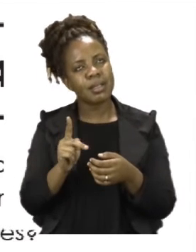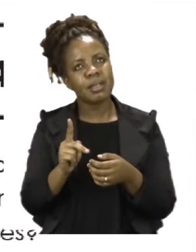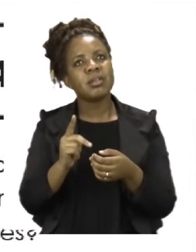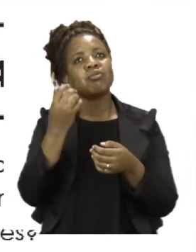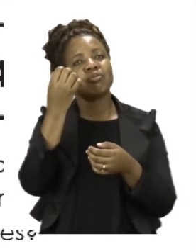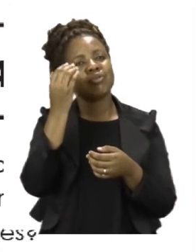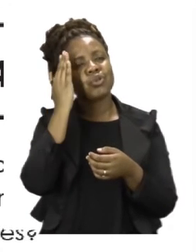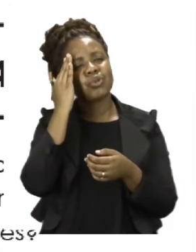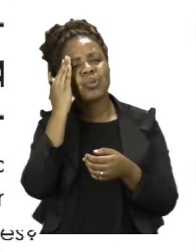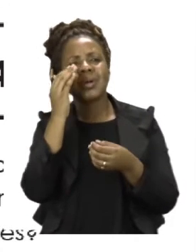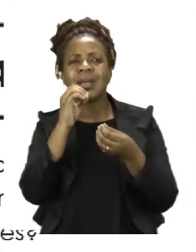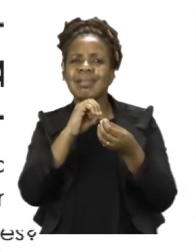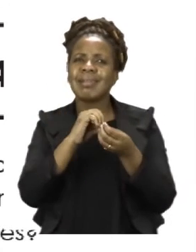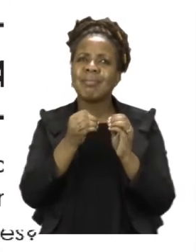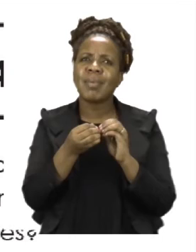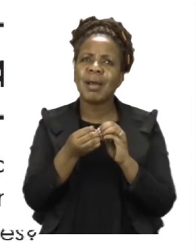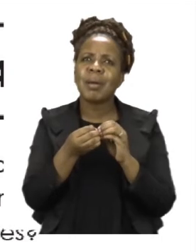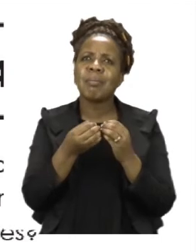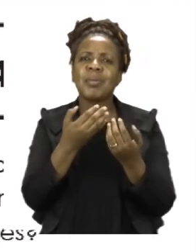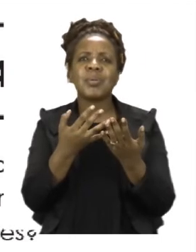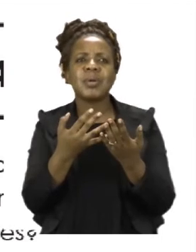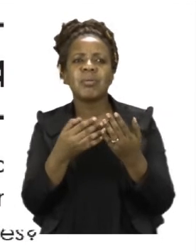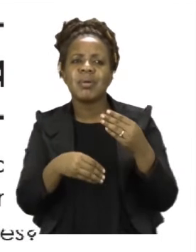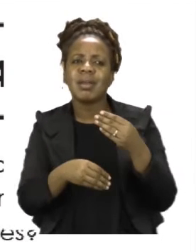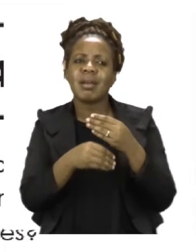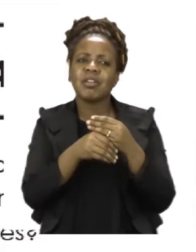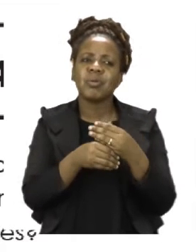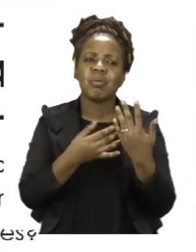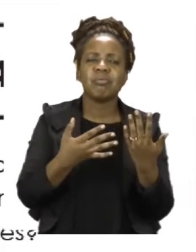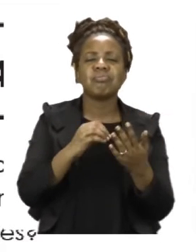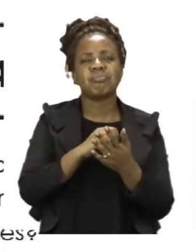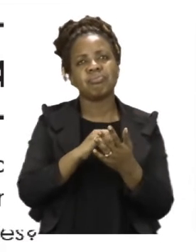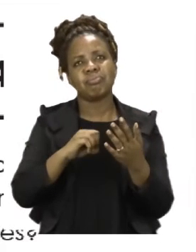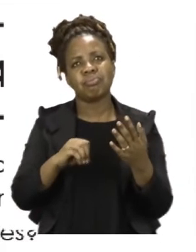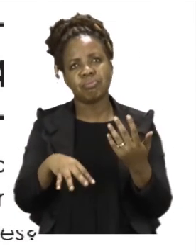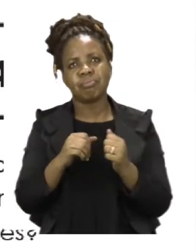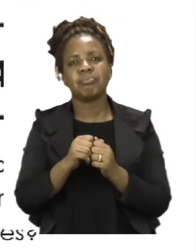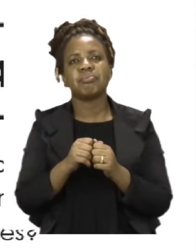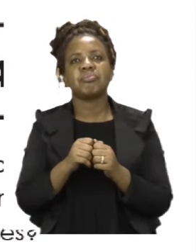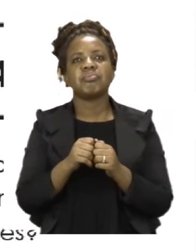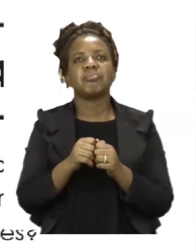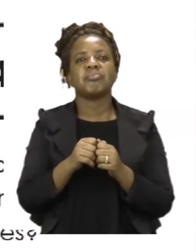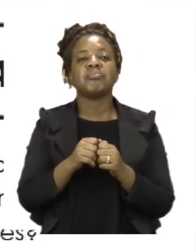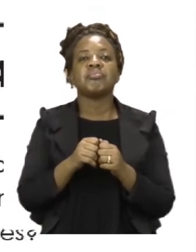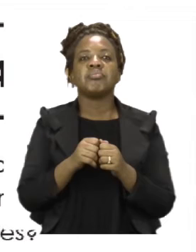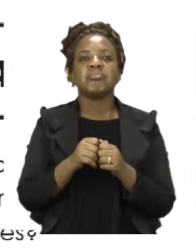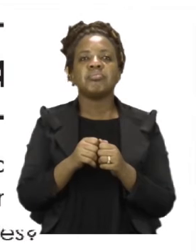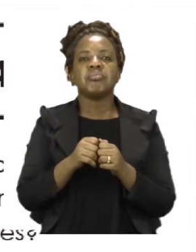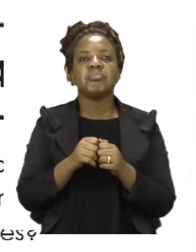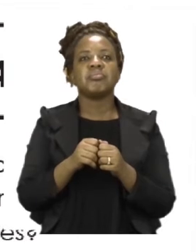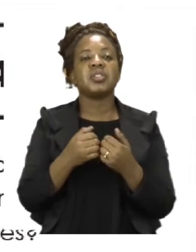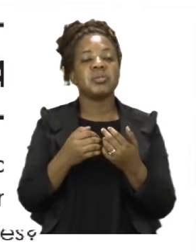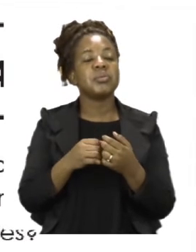you are adding or subtracting. And then after that, you are going to read it a